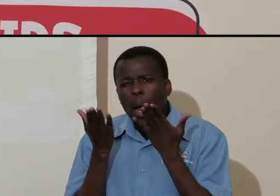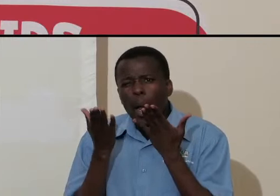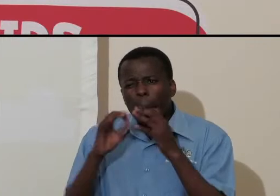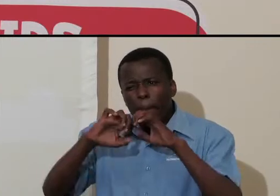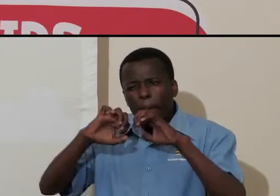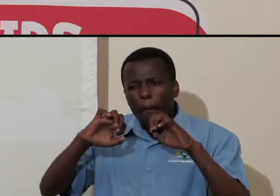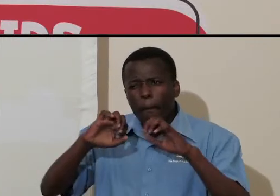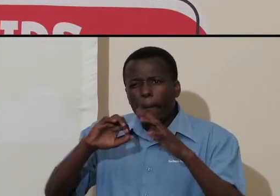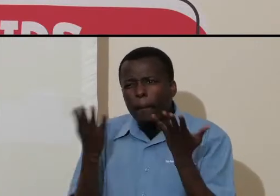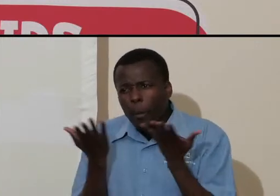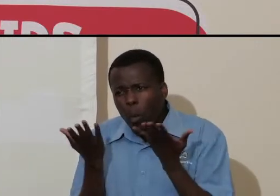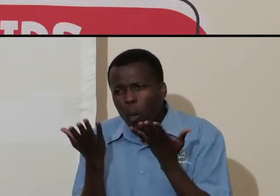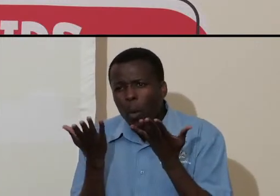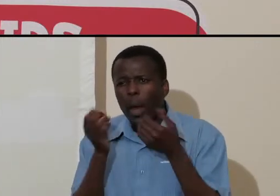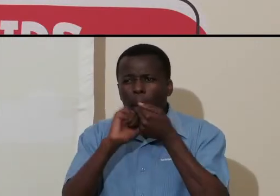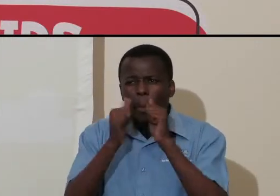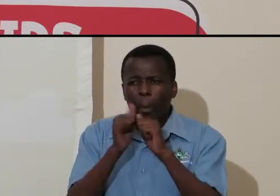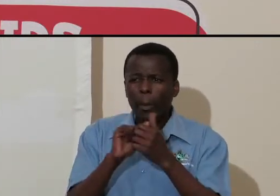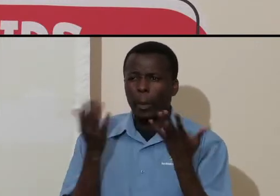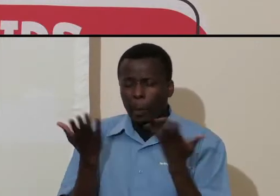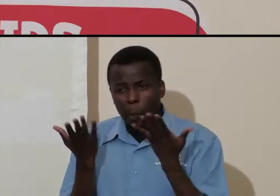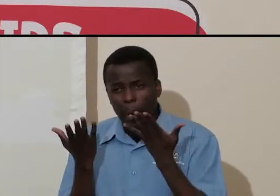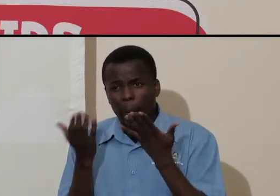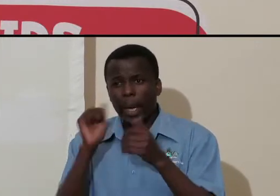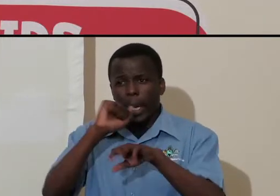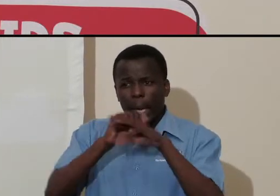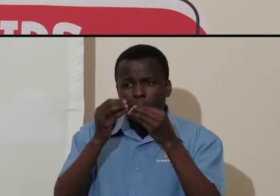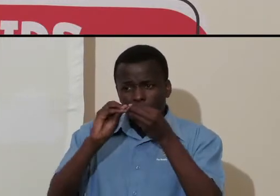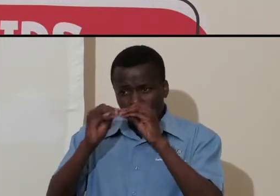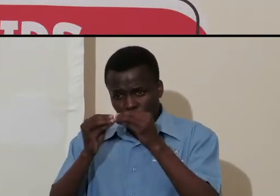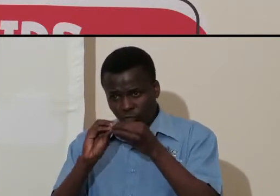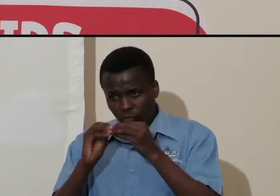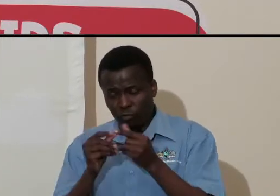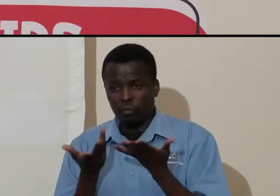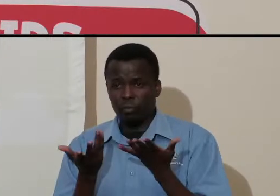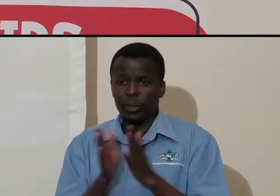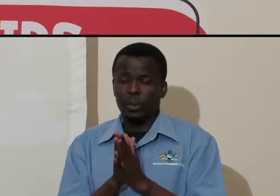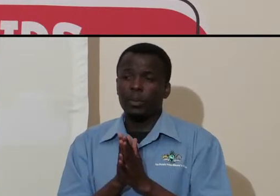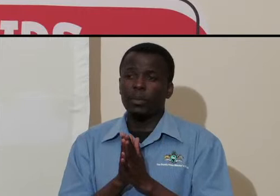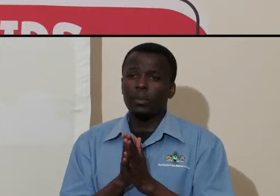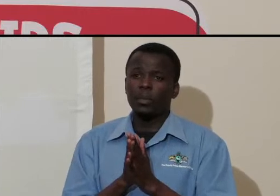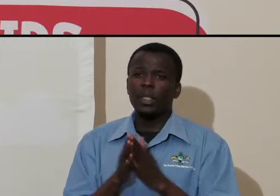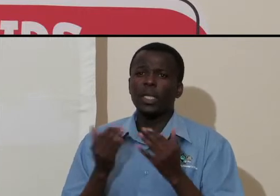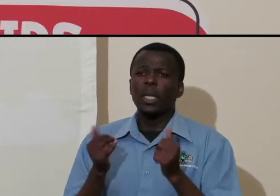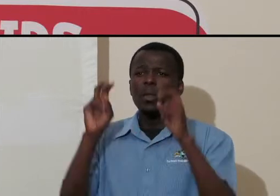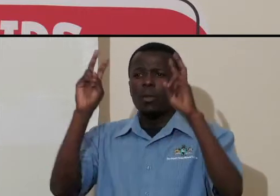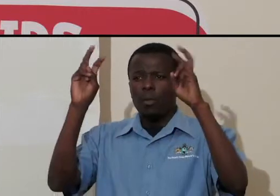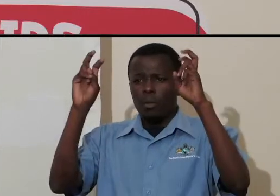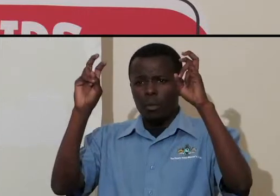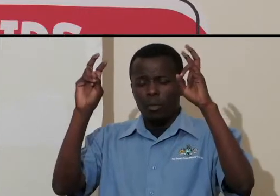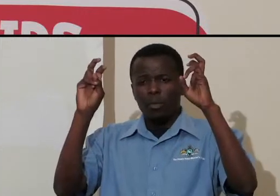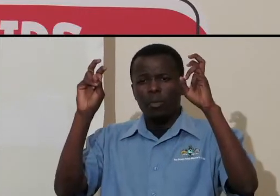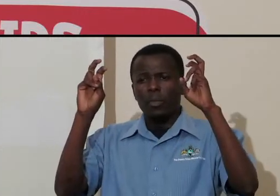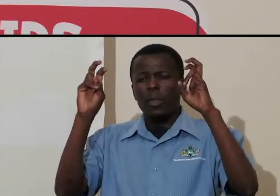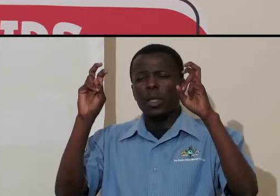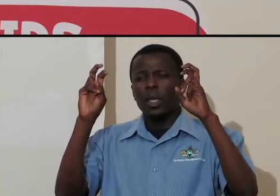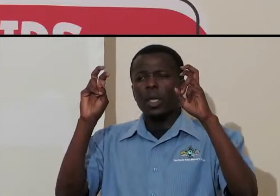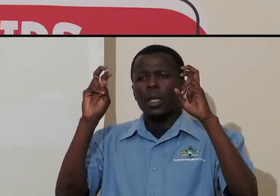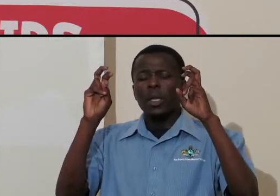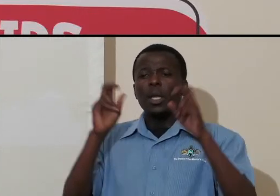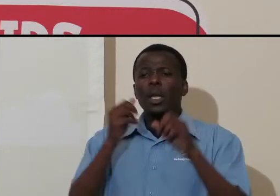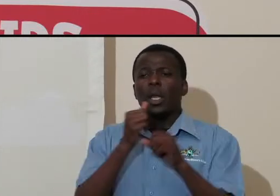on. Distinguished ladies and gentlemen, the World AIDS Day theme for 2021 was propelled